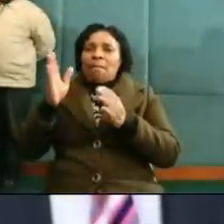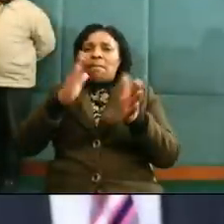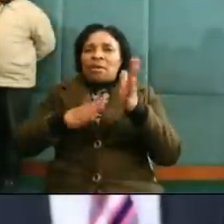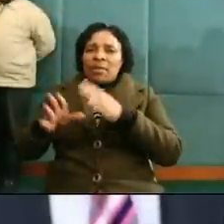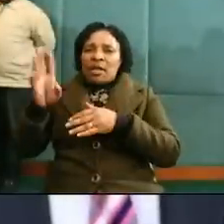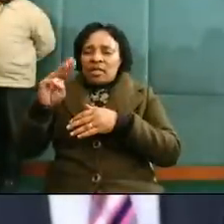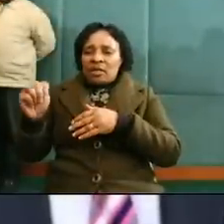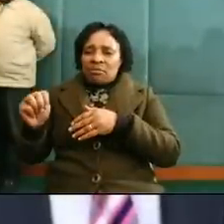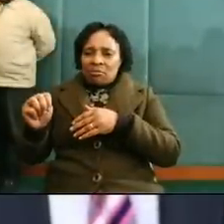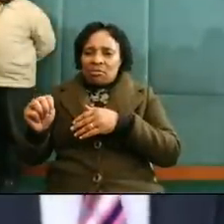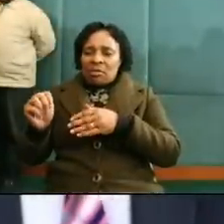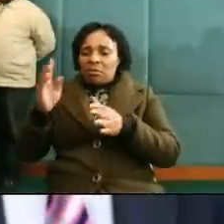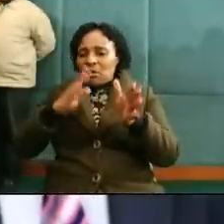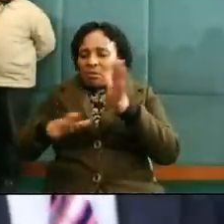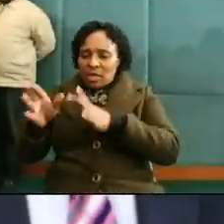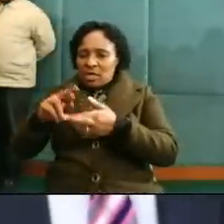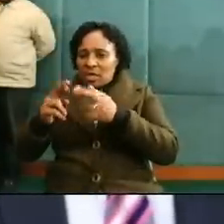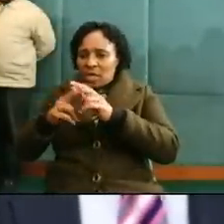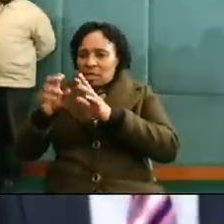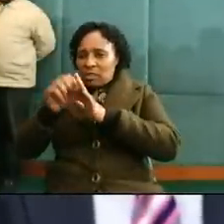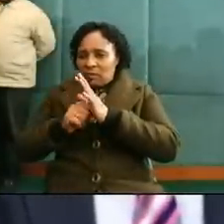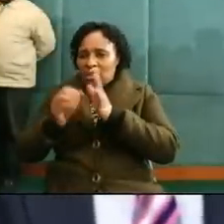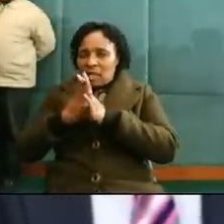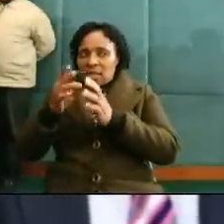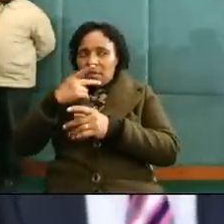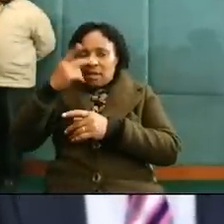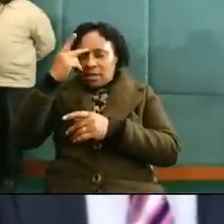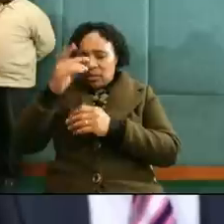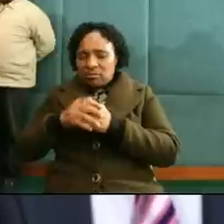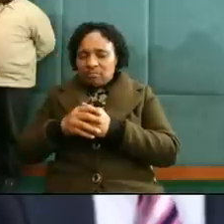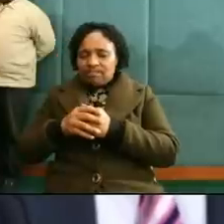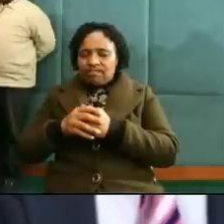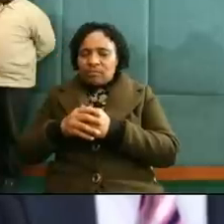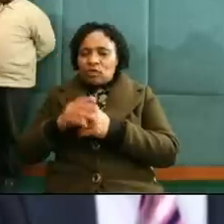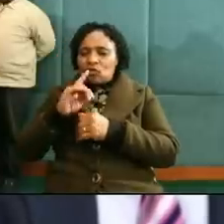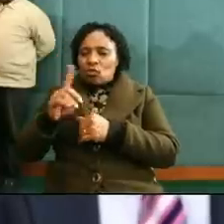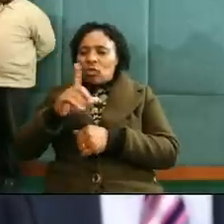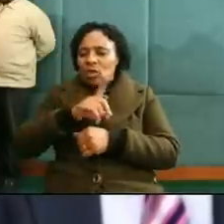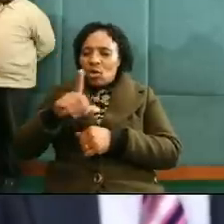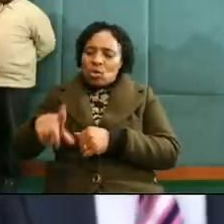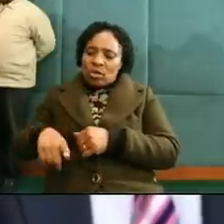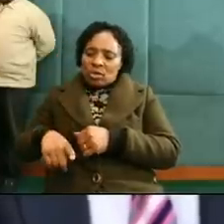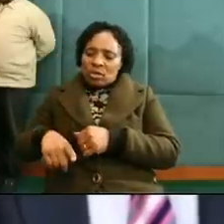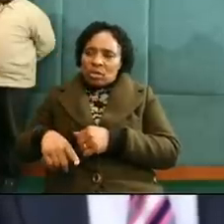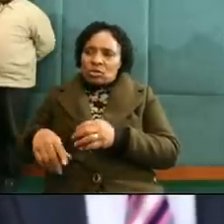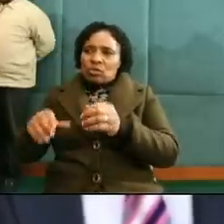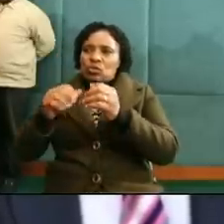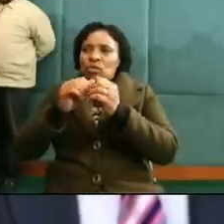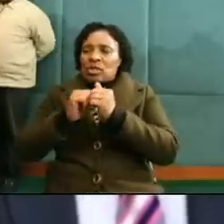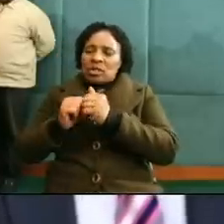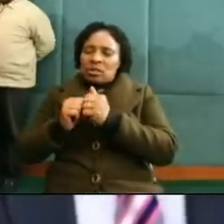Preparing them and preparing the relatives and the parents. So the Lord, together,